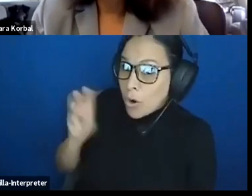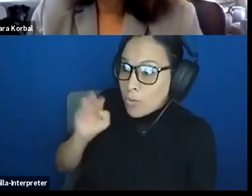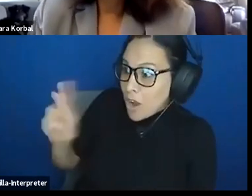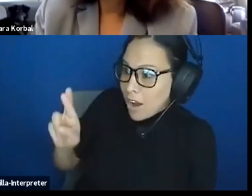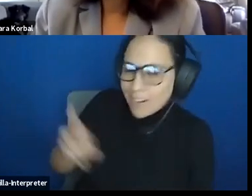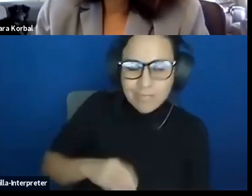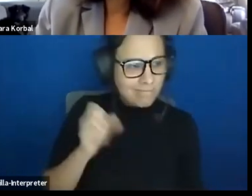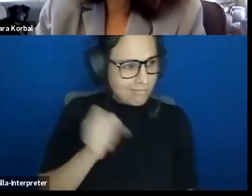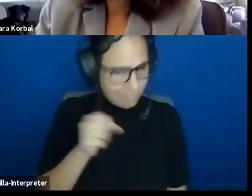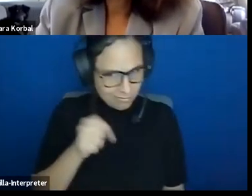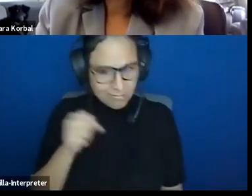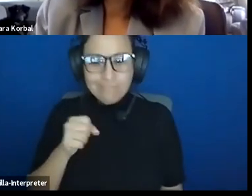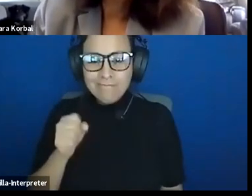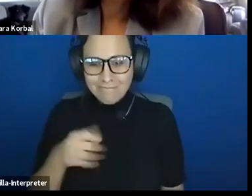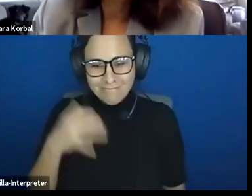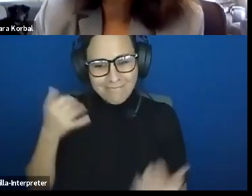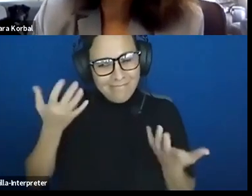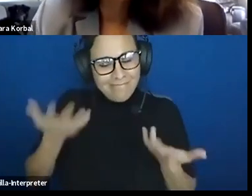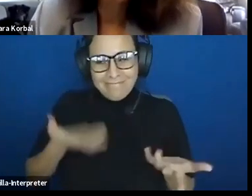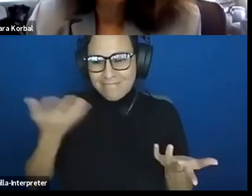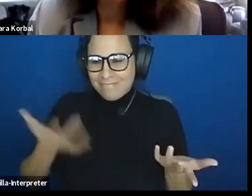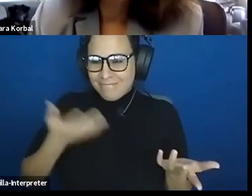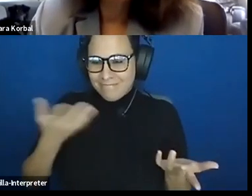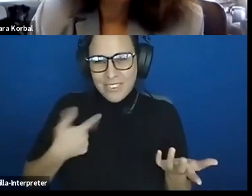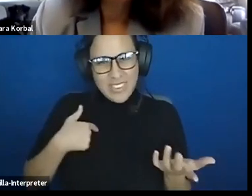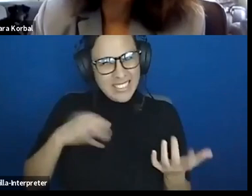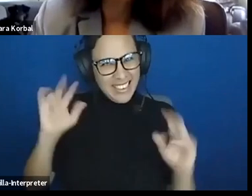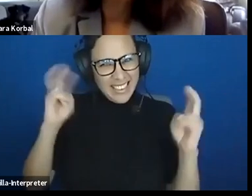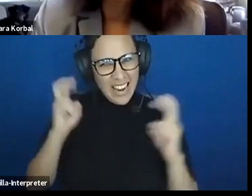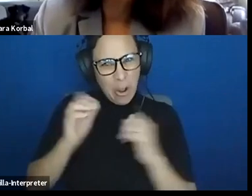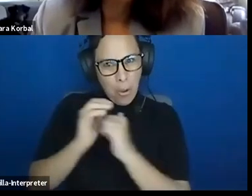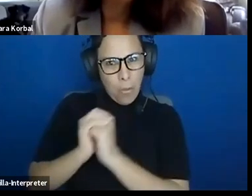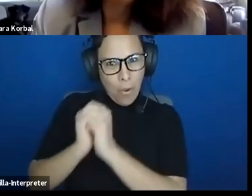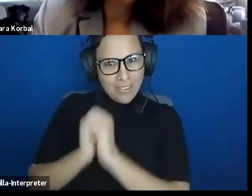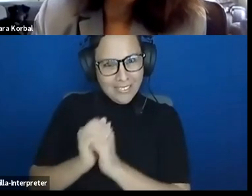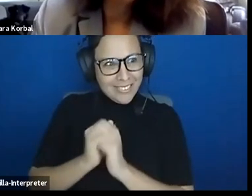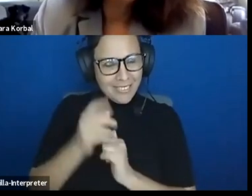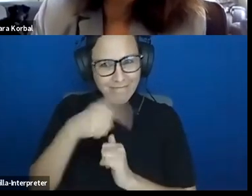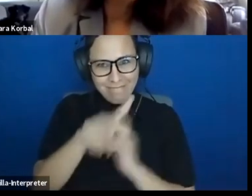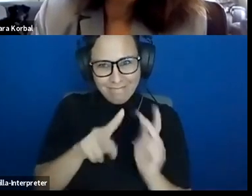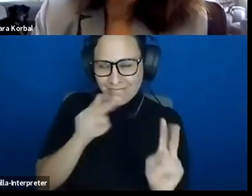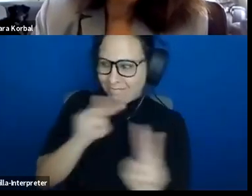so there is this worship in many people of what Margaret